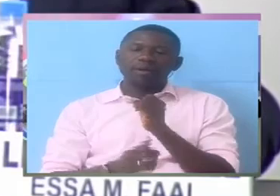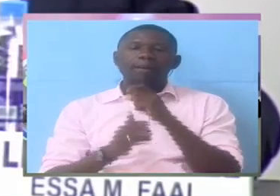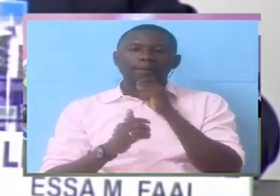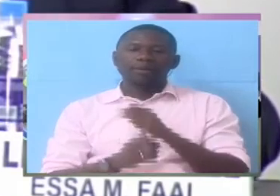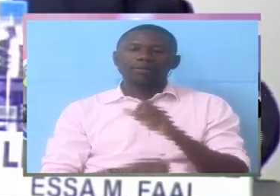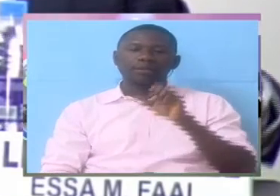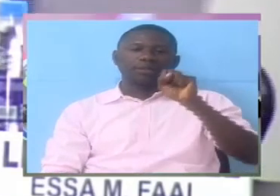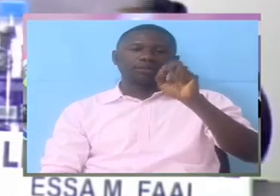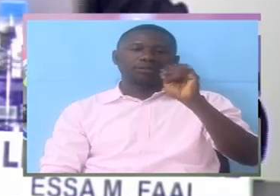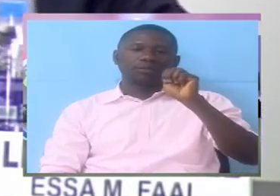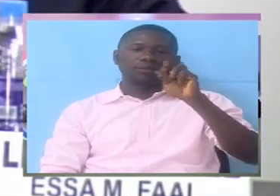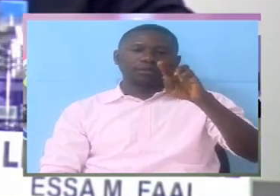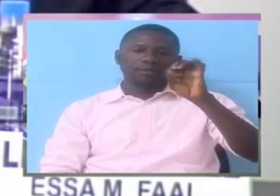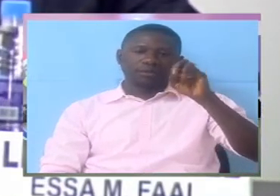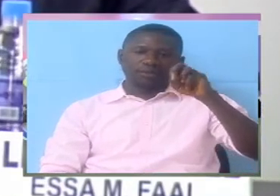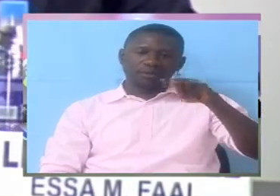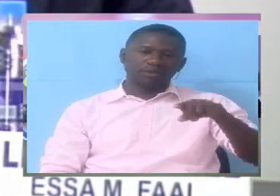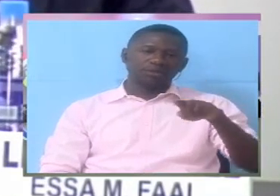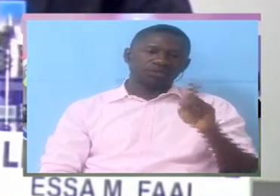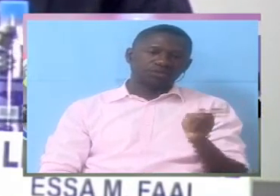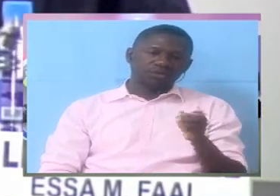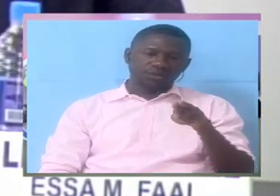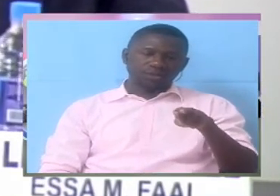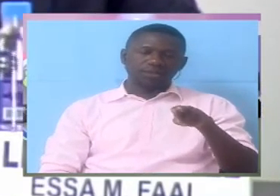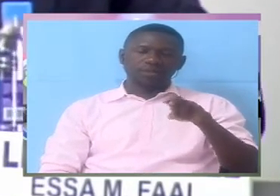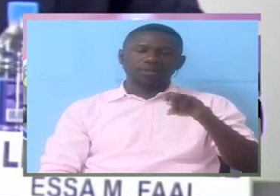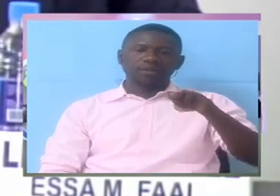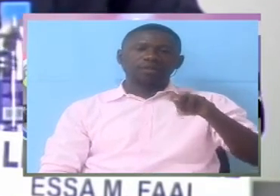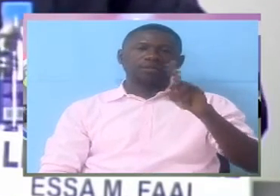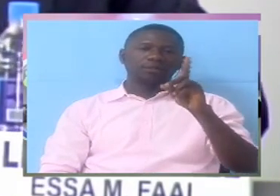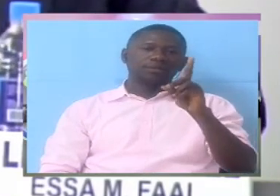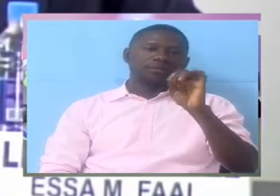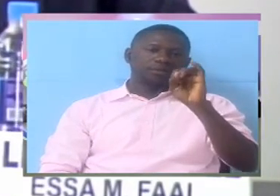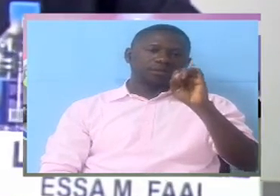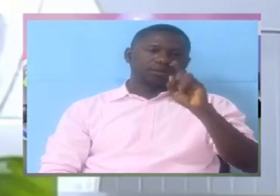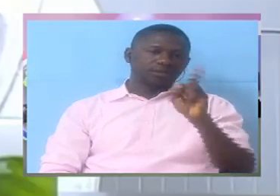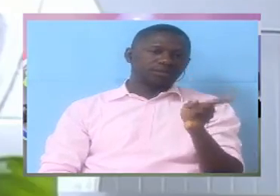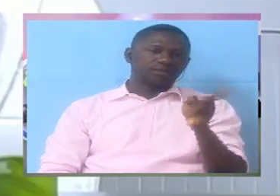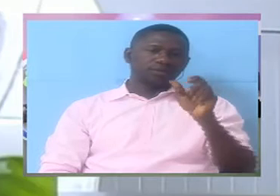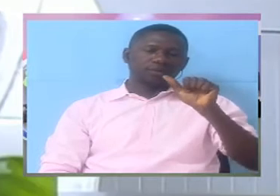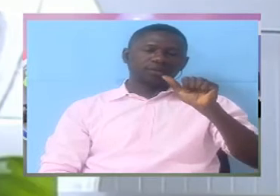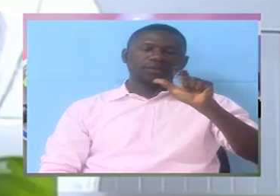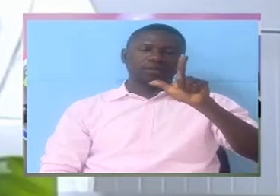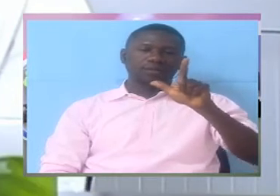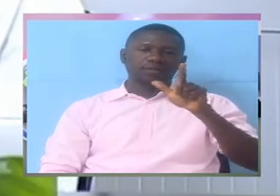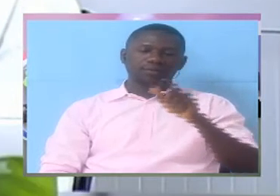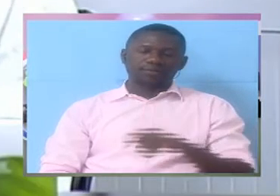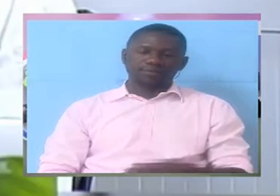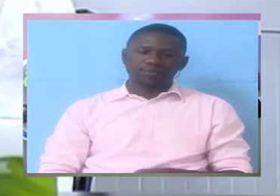ya tajireya NIA jero. Who was that person? Jumale wo mariti.